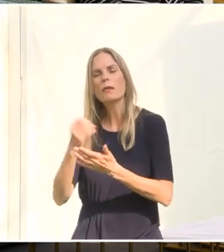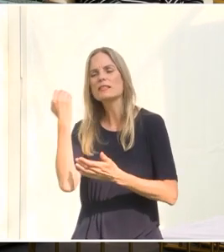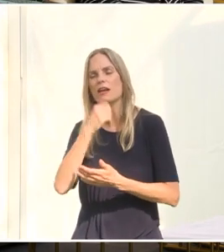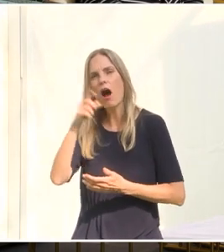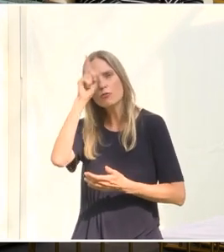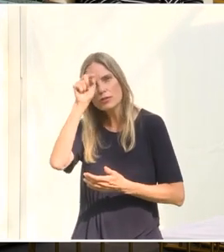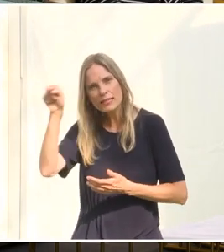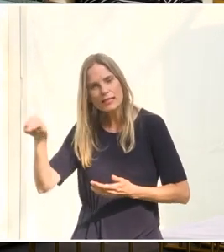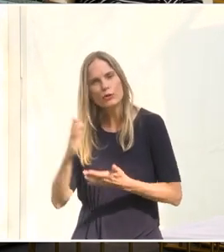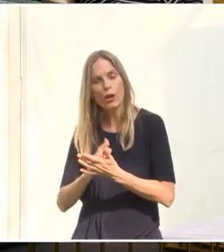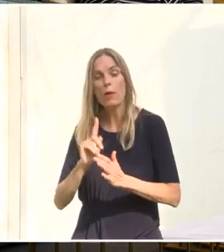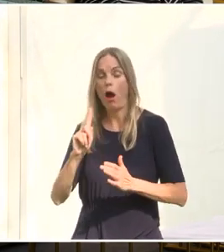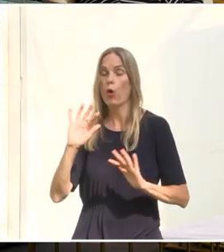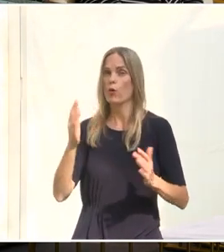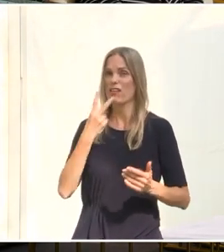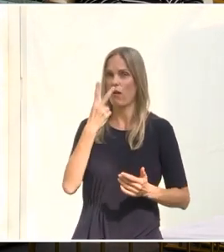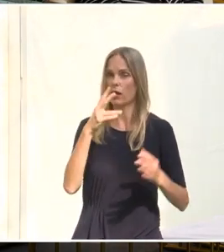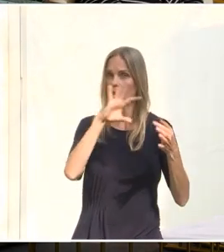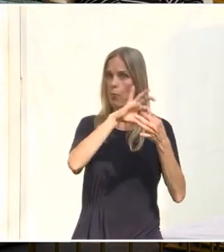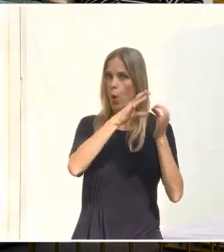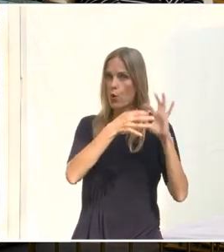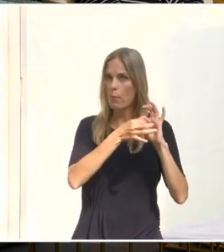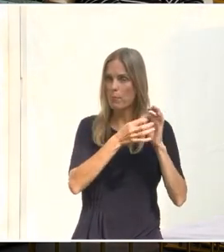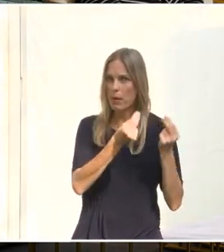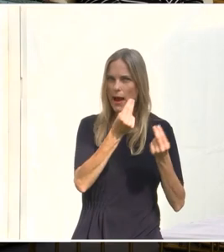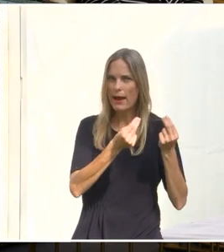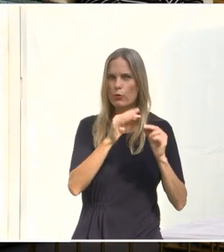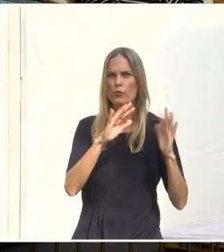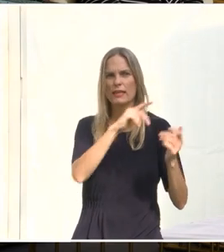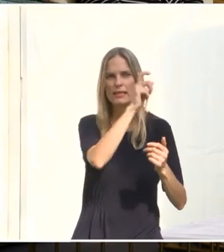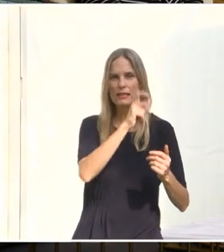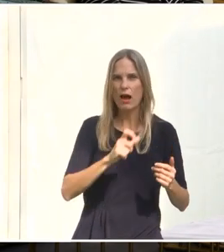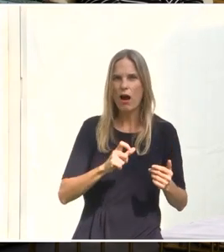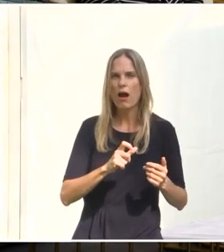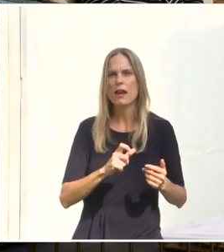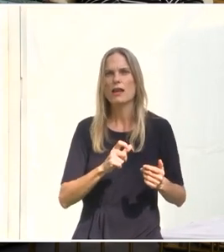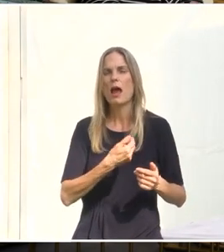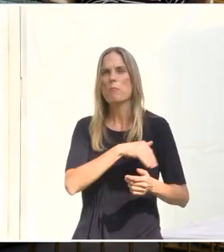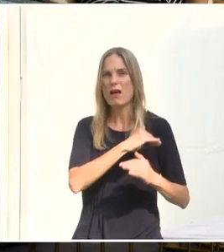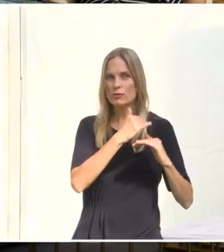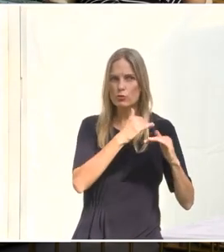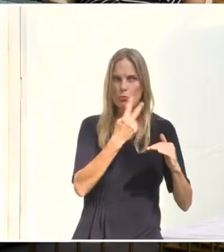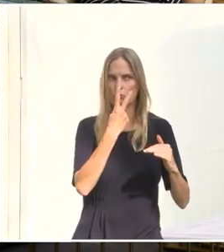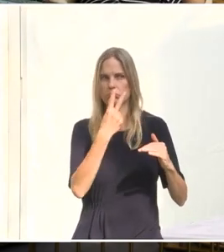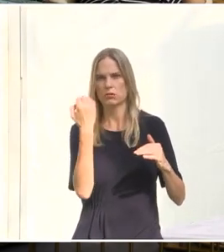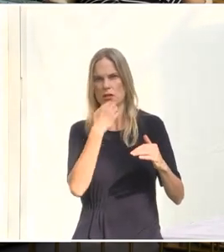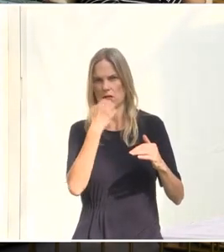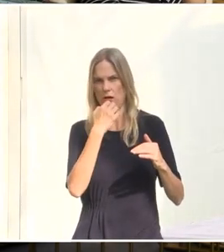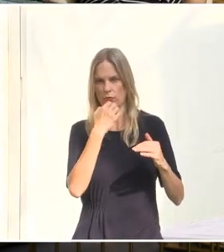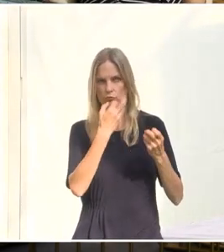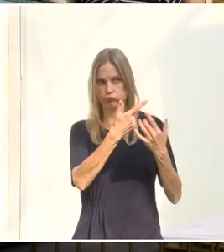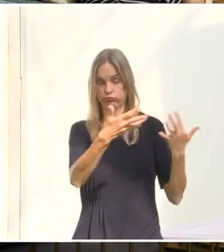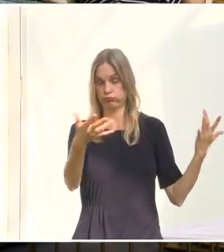look at the Olympic Games and the teams of Italy, France, and so on, so you understand that the nation states have becoming